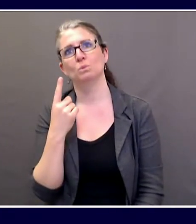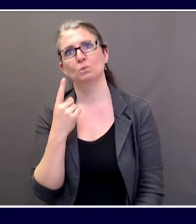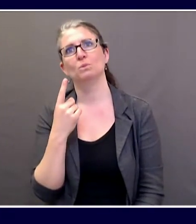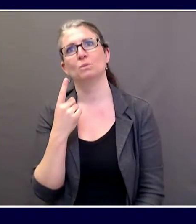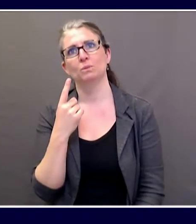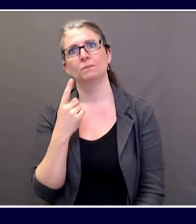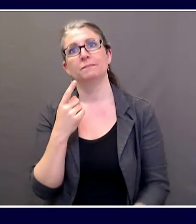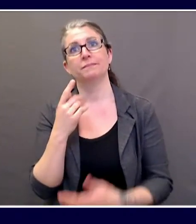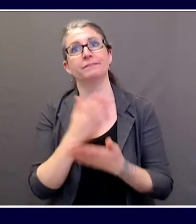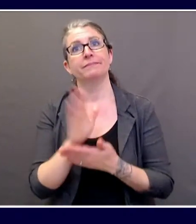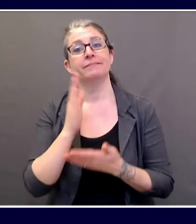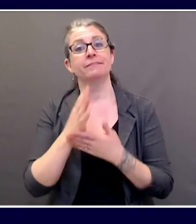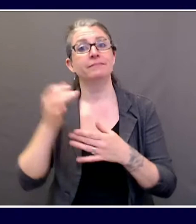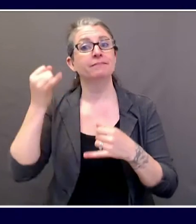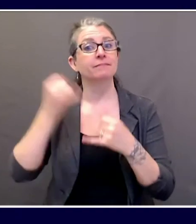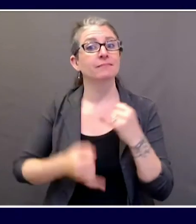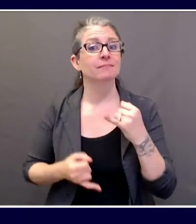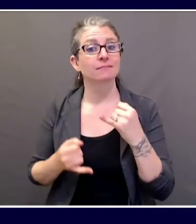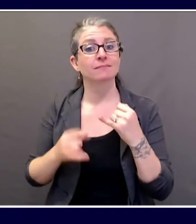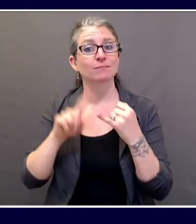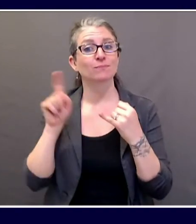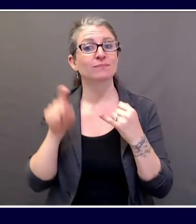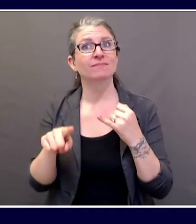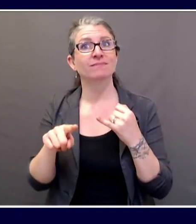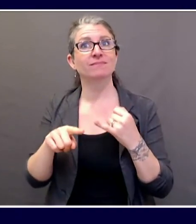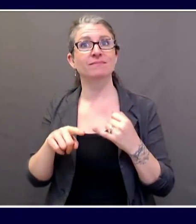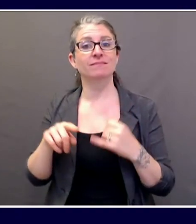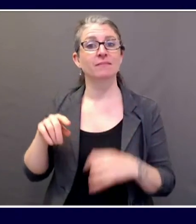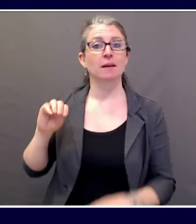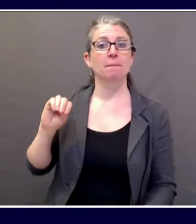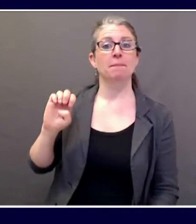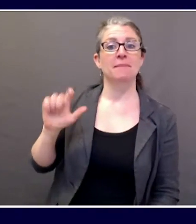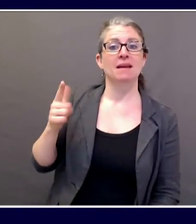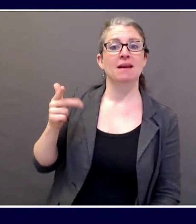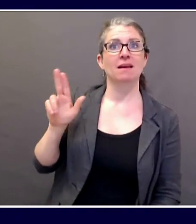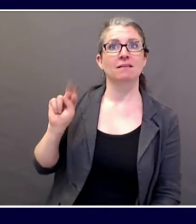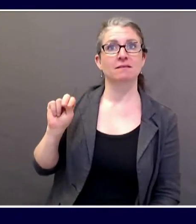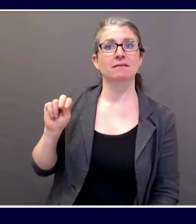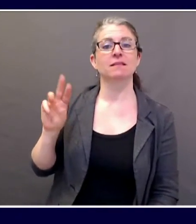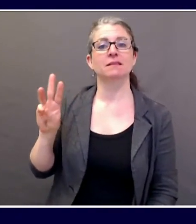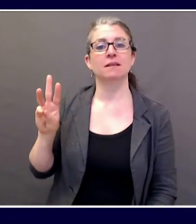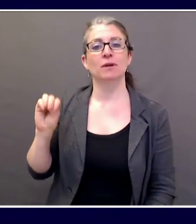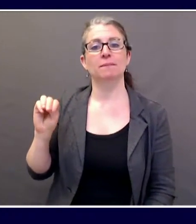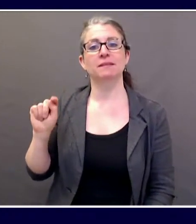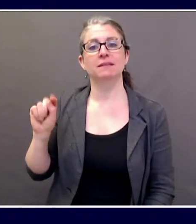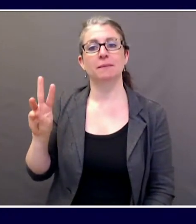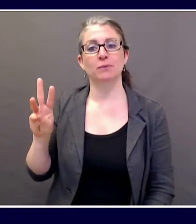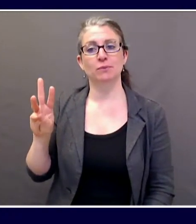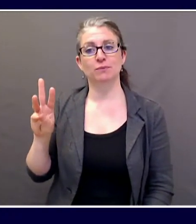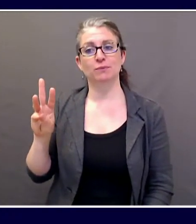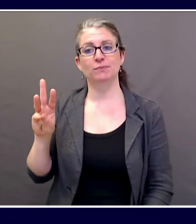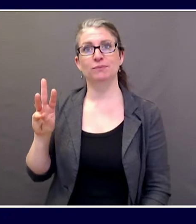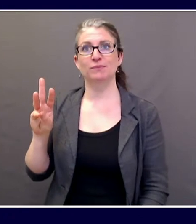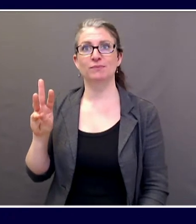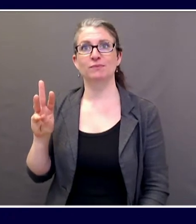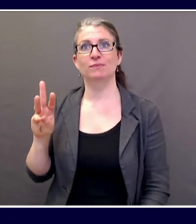WMTW. Thanks, Dr. Shah. So I think by the answer to Chris Costa's